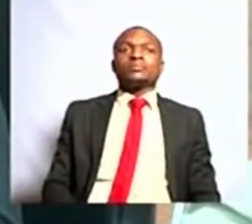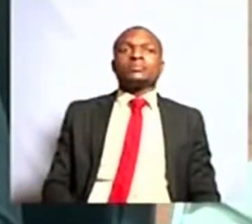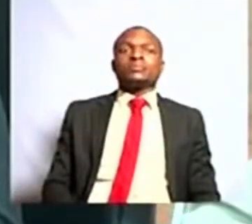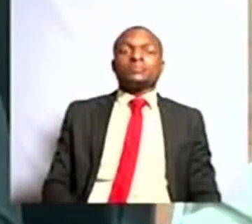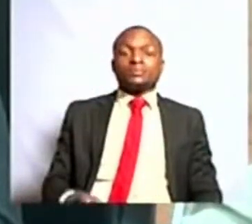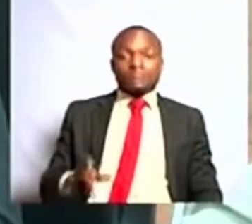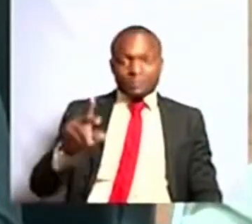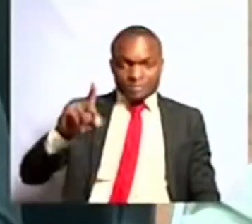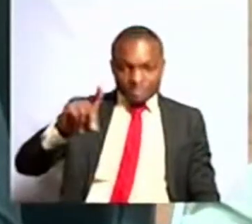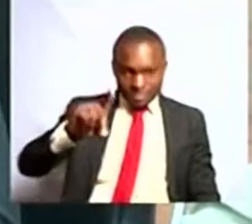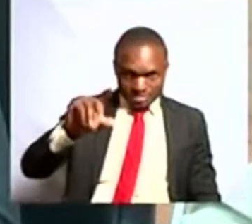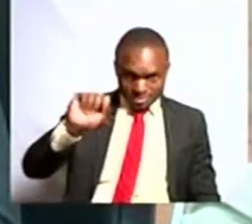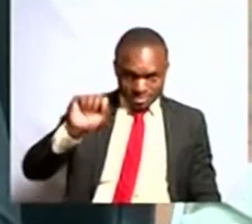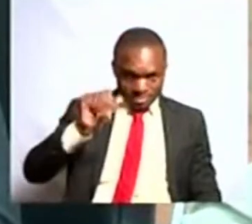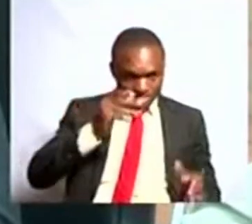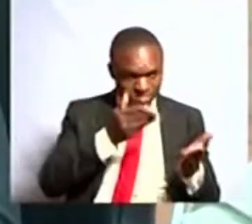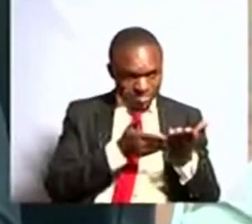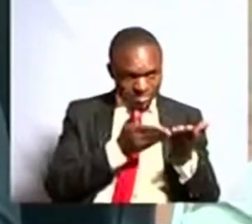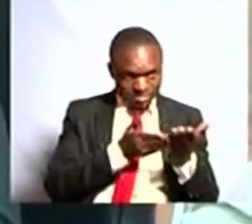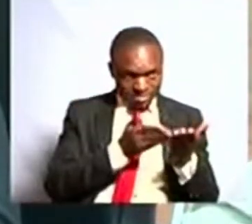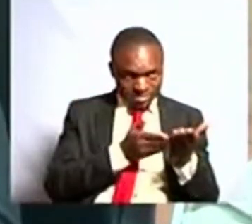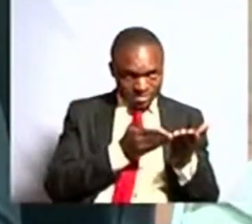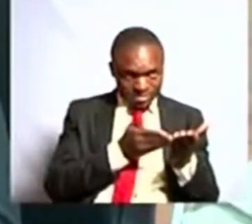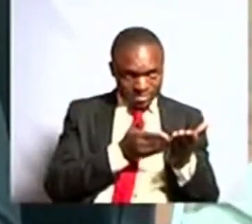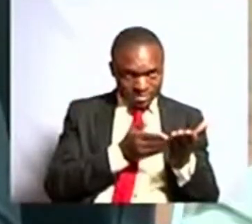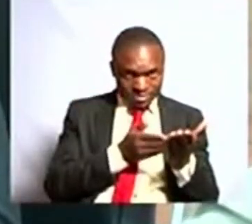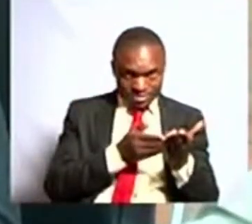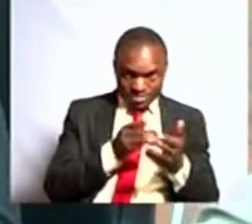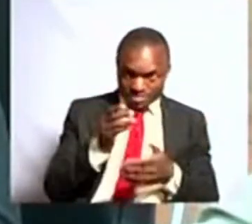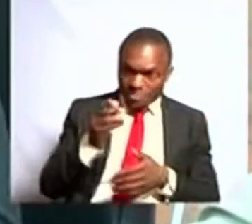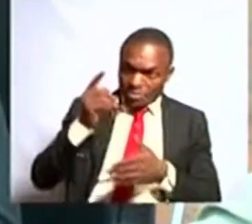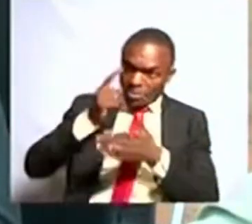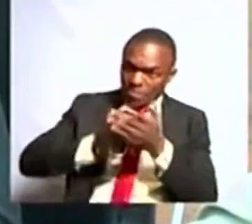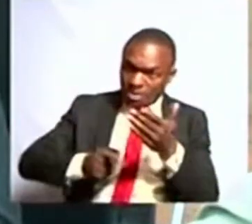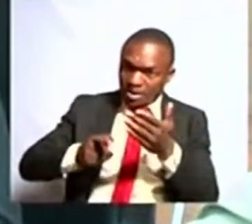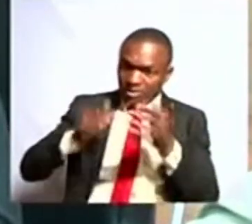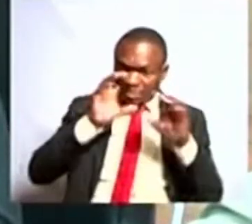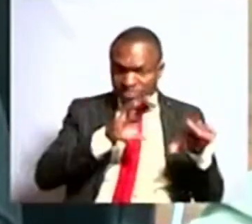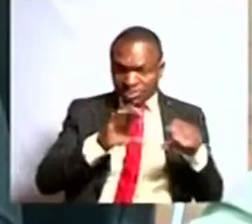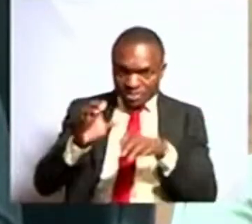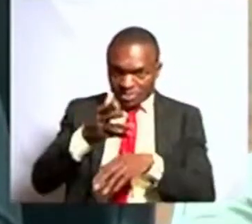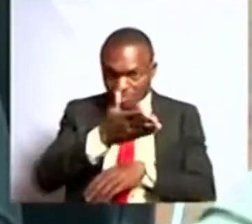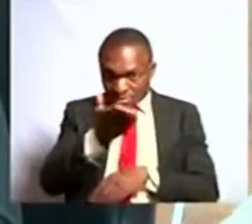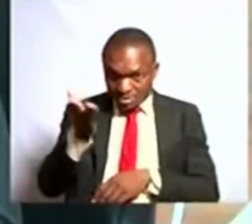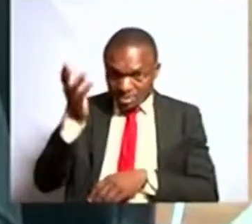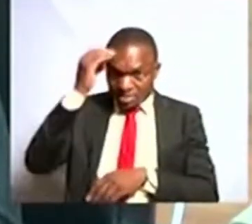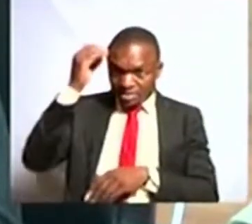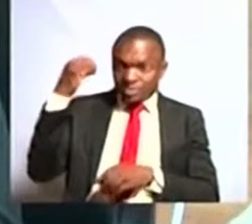So, controlling officer, this is for you. What have you done to such officers